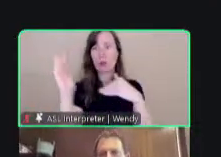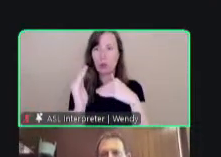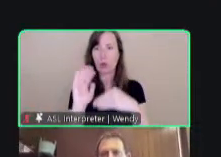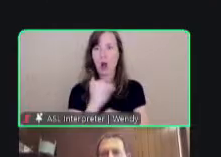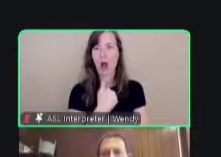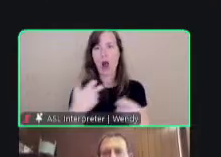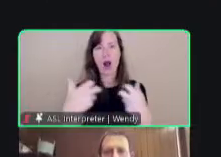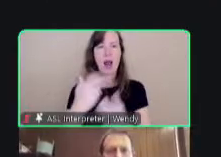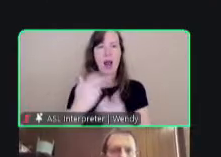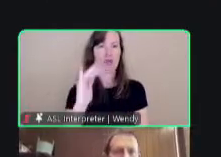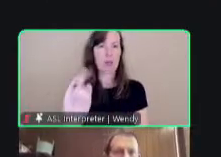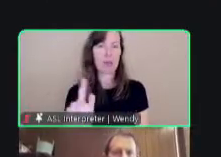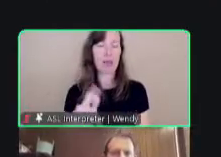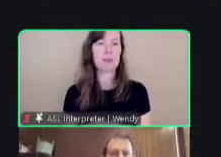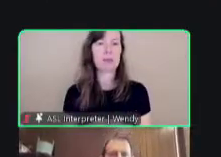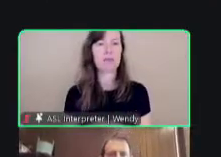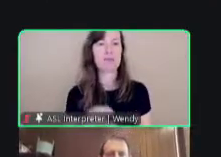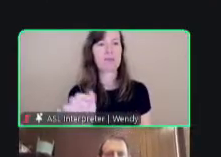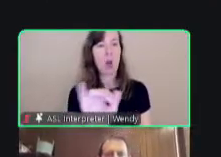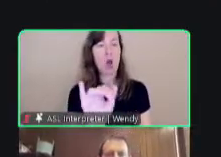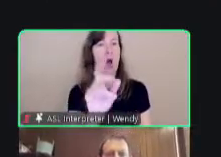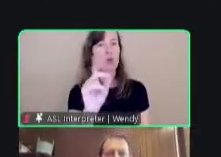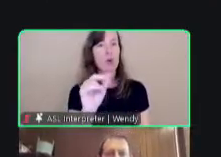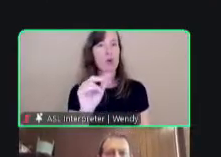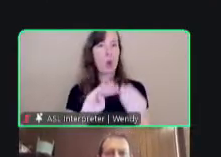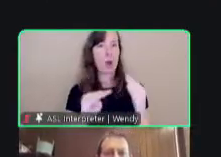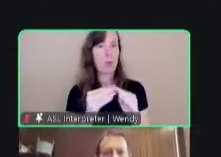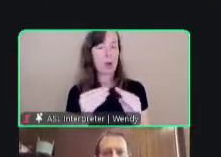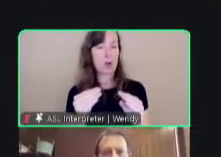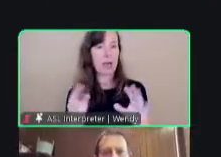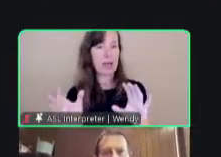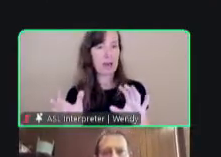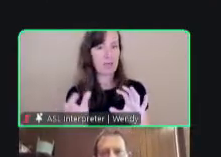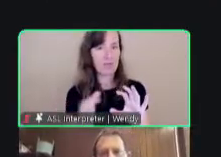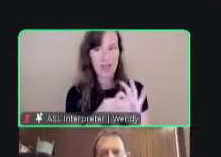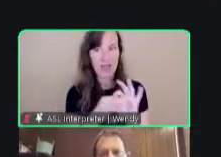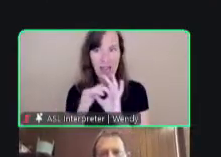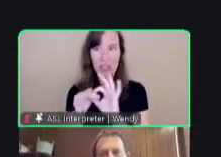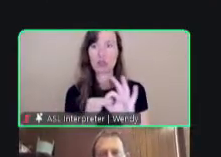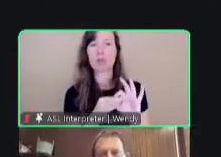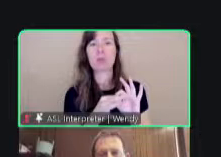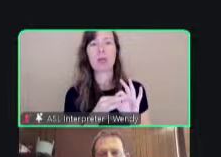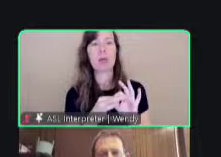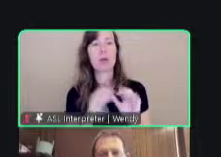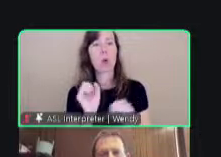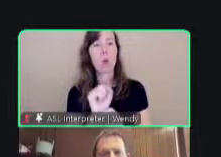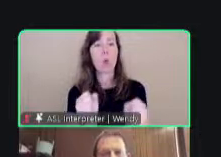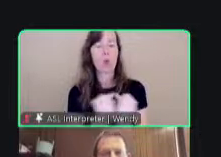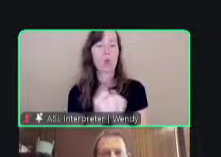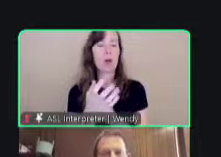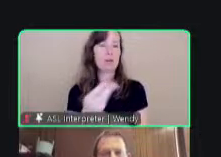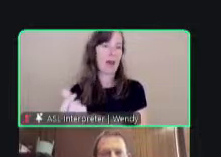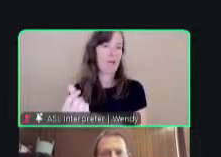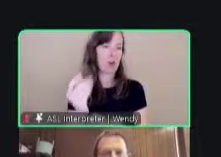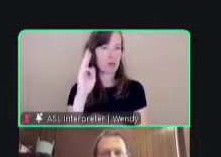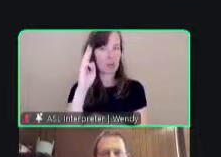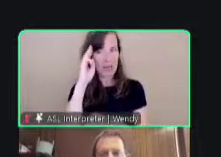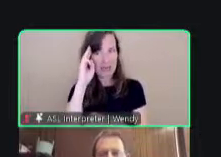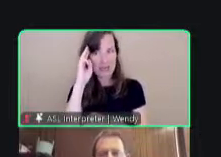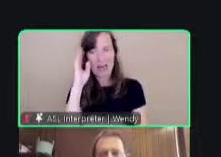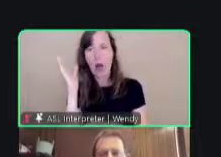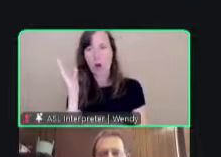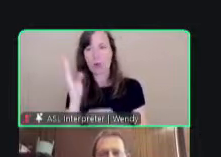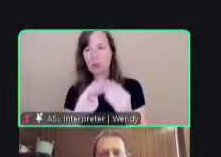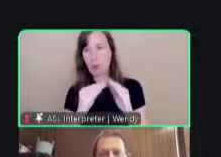community engagement. I want to point out the Scouts. We've worked with several Eagle Scout projects, and with respect to the chess